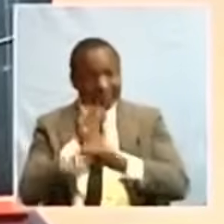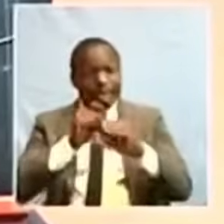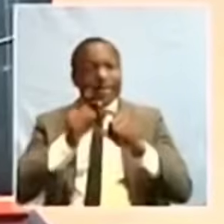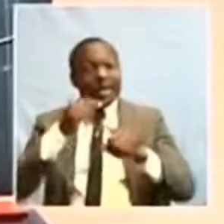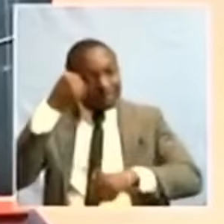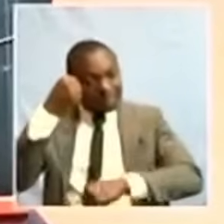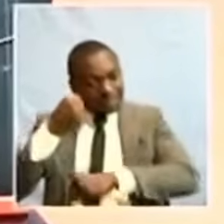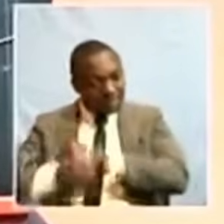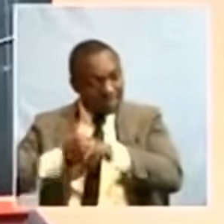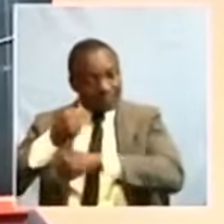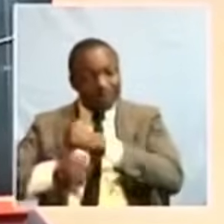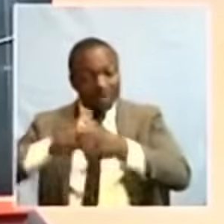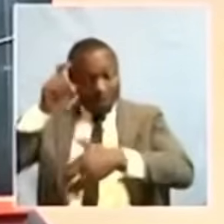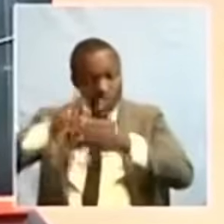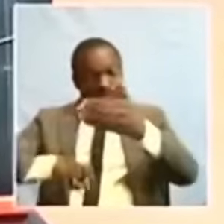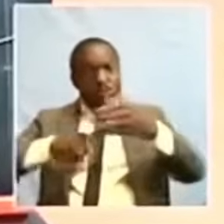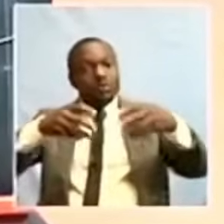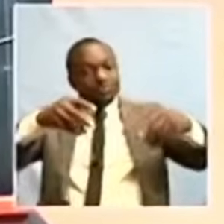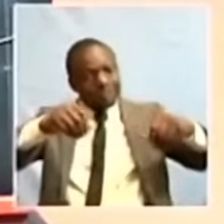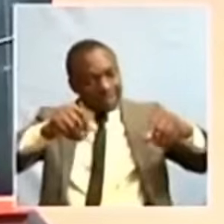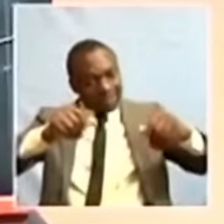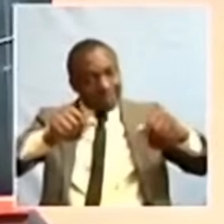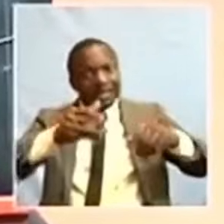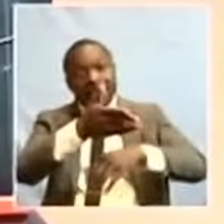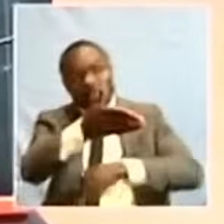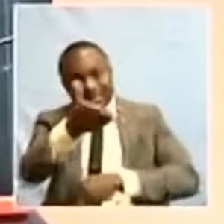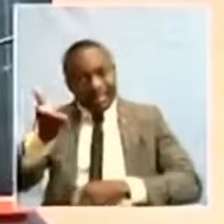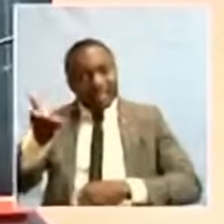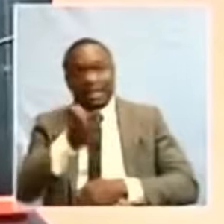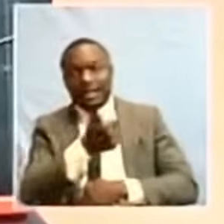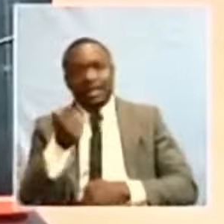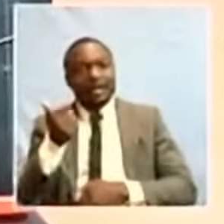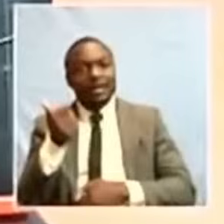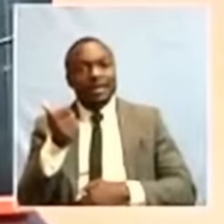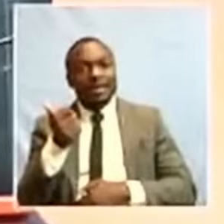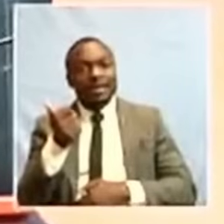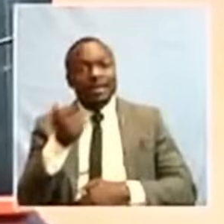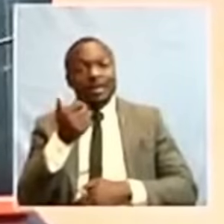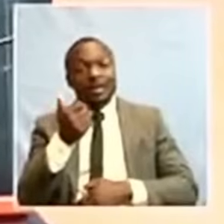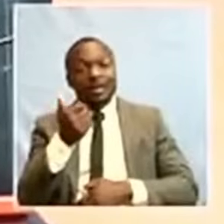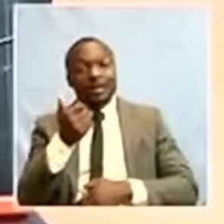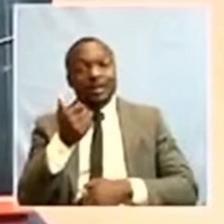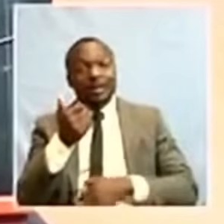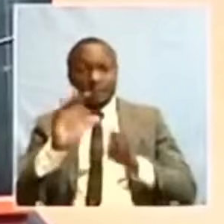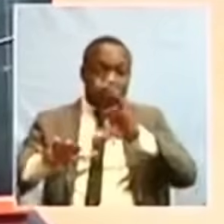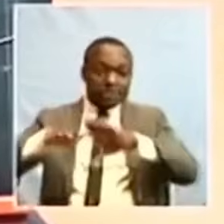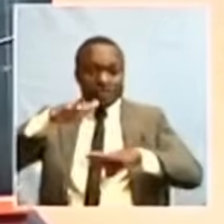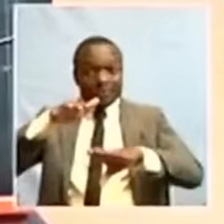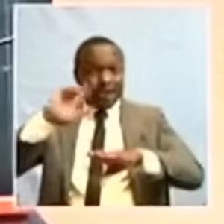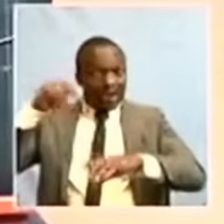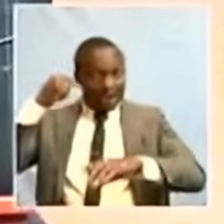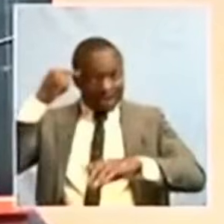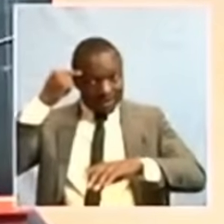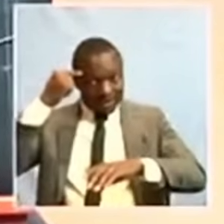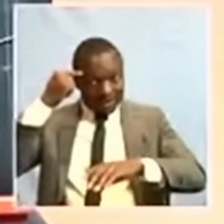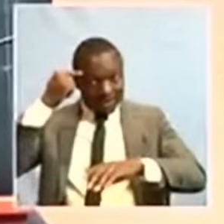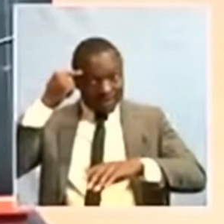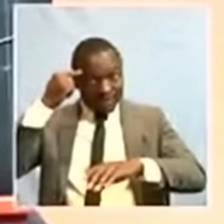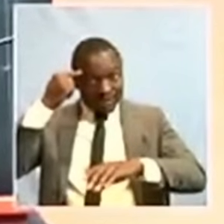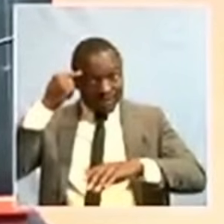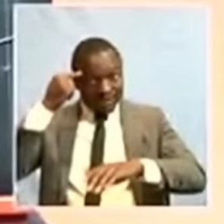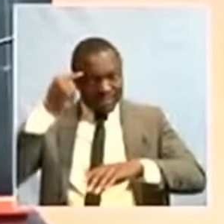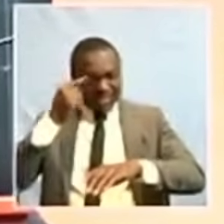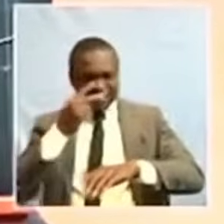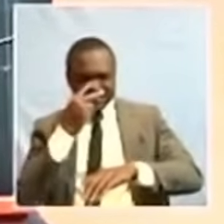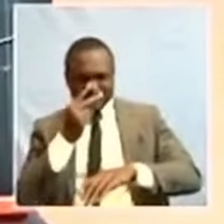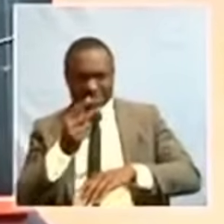struggling on the cost of mealie meal. Are there any deliberate steps government is going to take? Because it seems your last 3